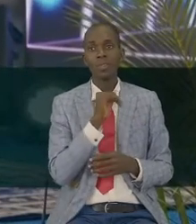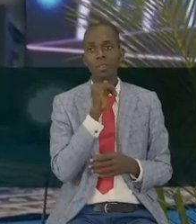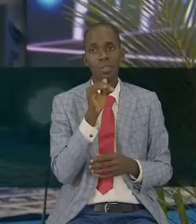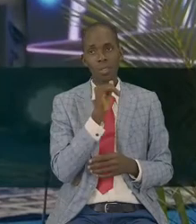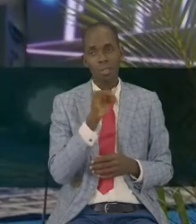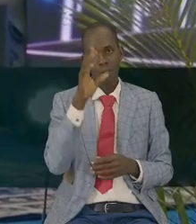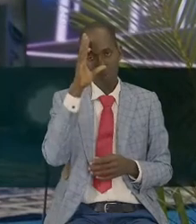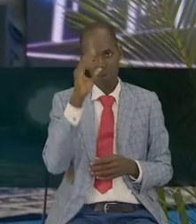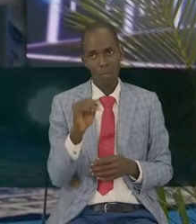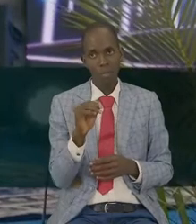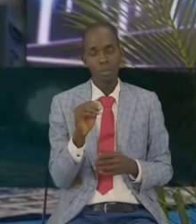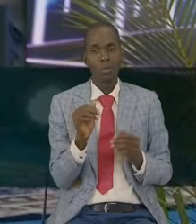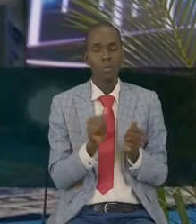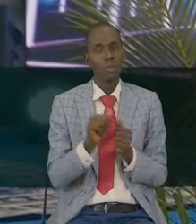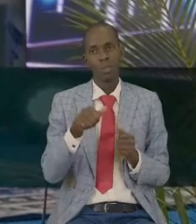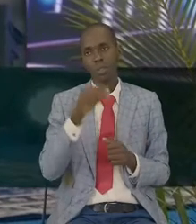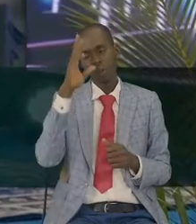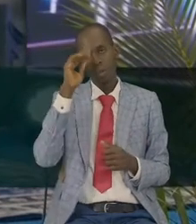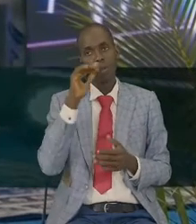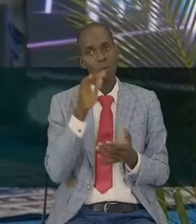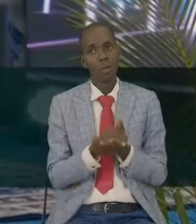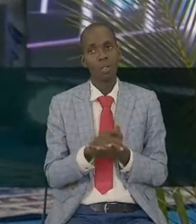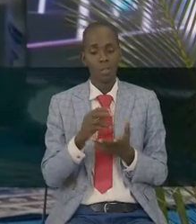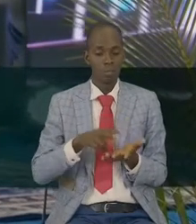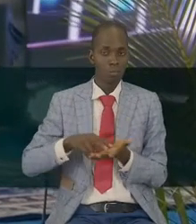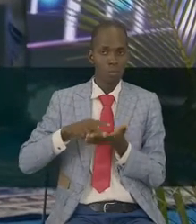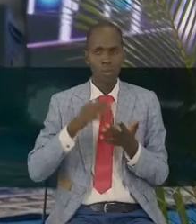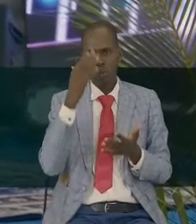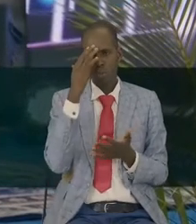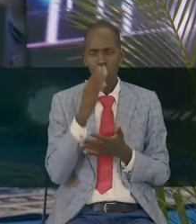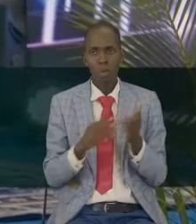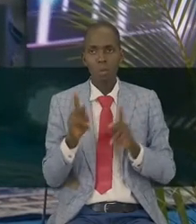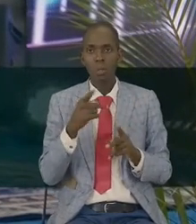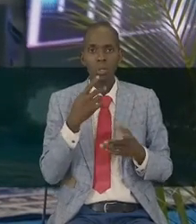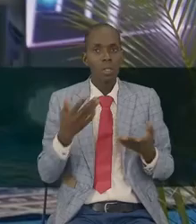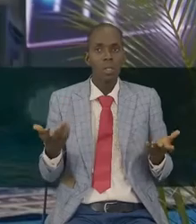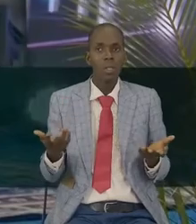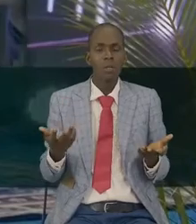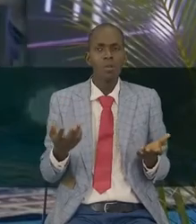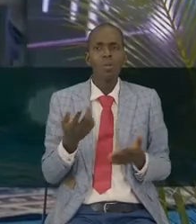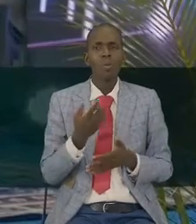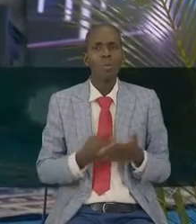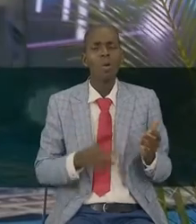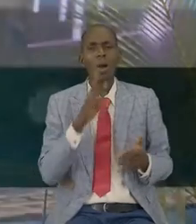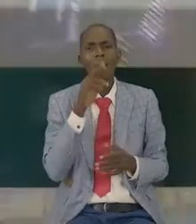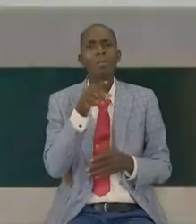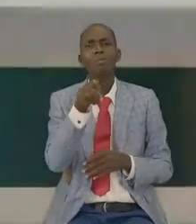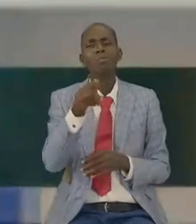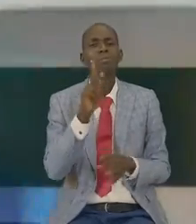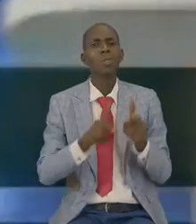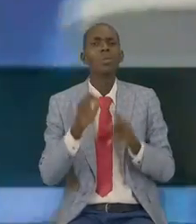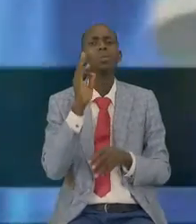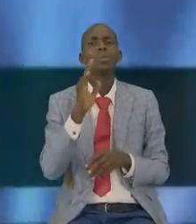another man's wife. The dances there, you know, some people say, what are these people preaching?